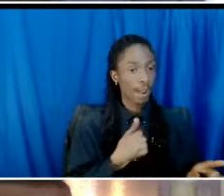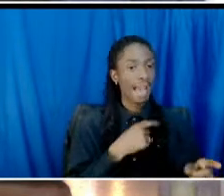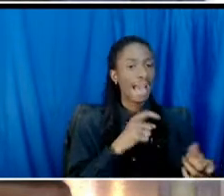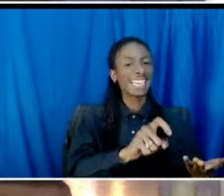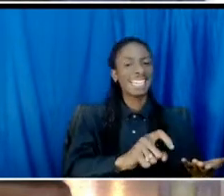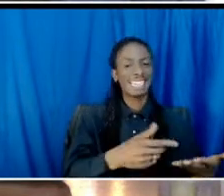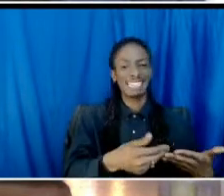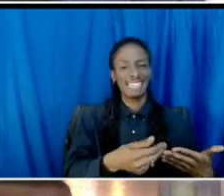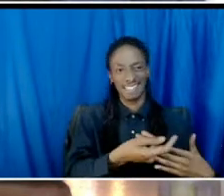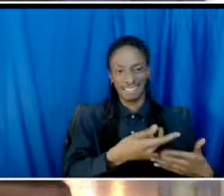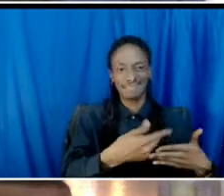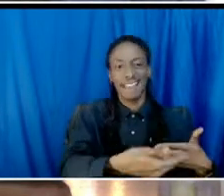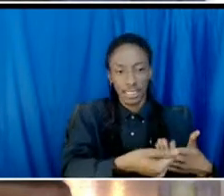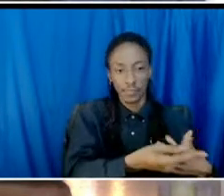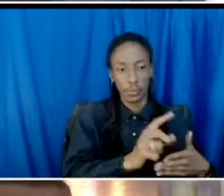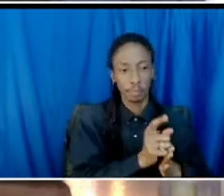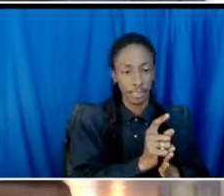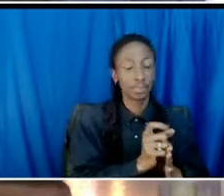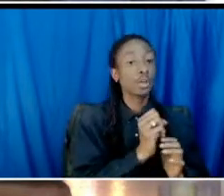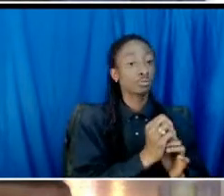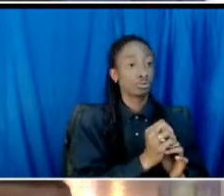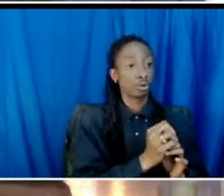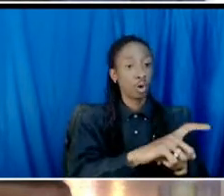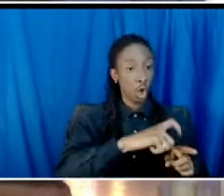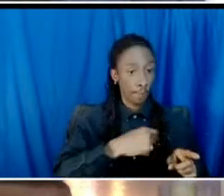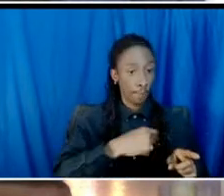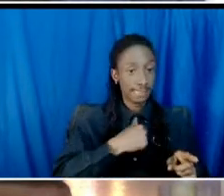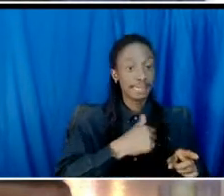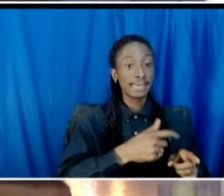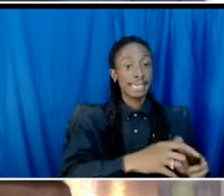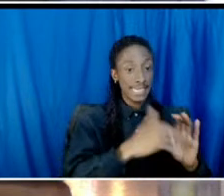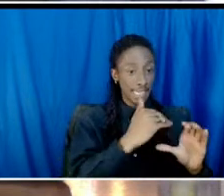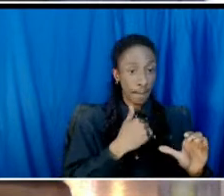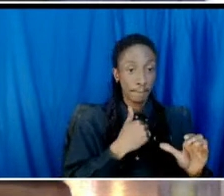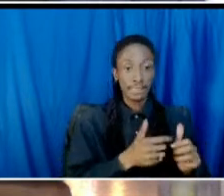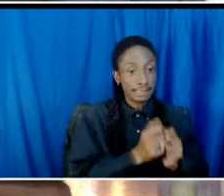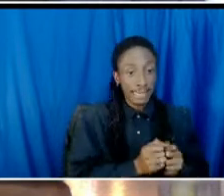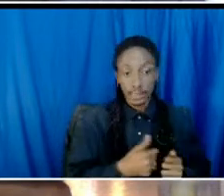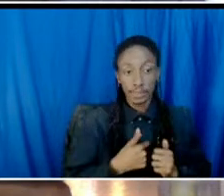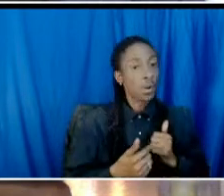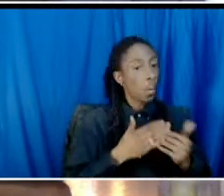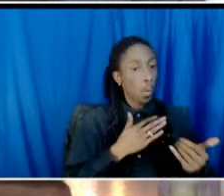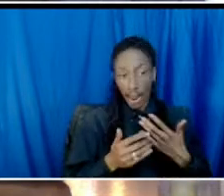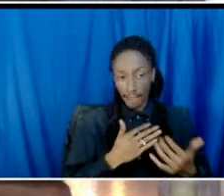few minutes. So call me, email me, text me, whatever it is,